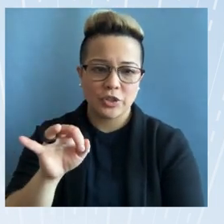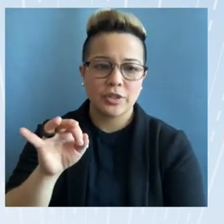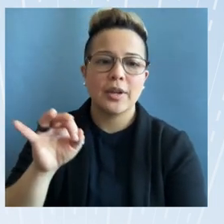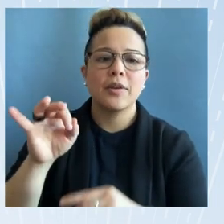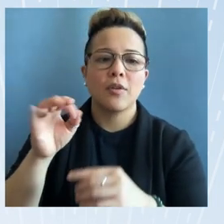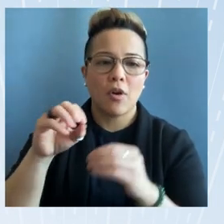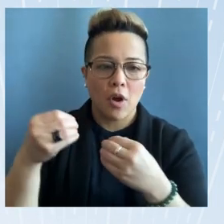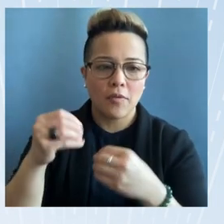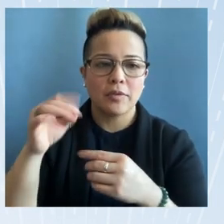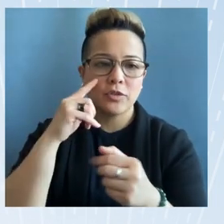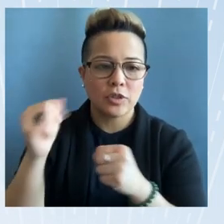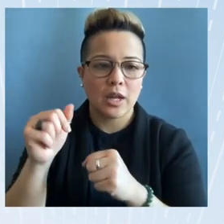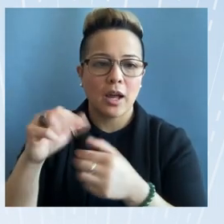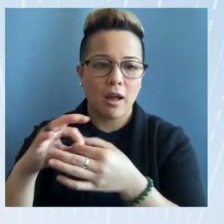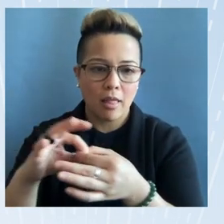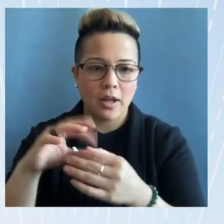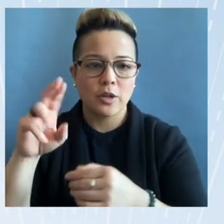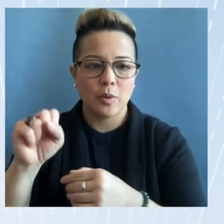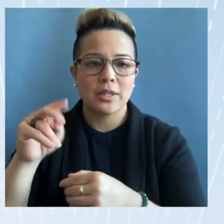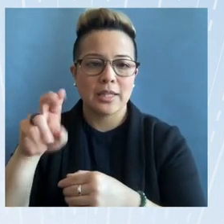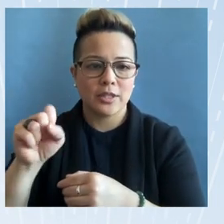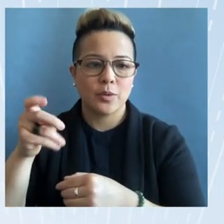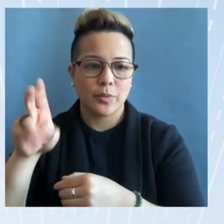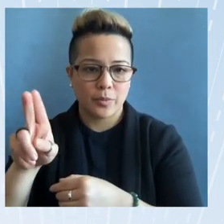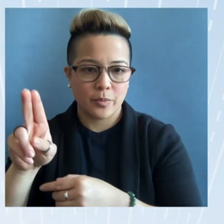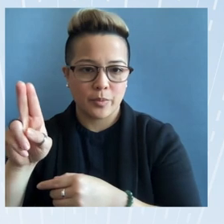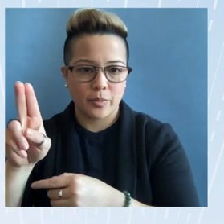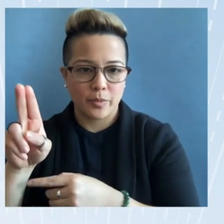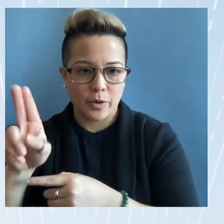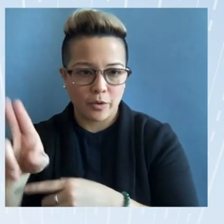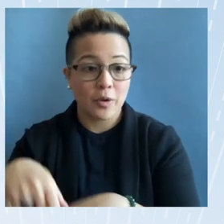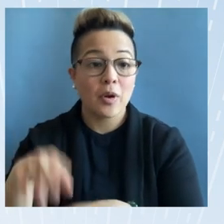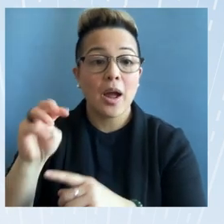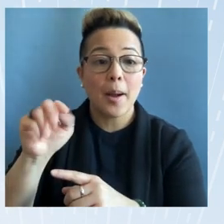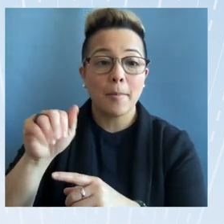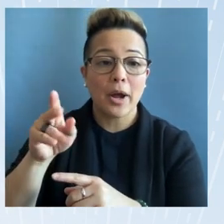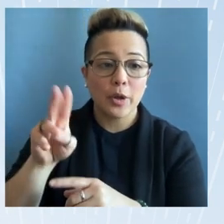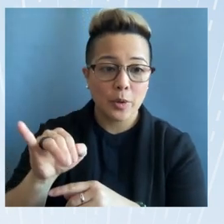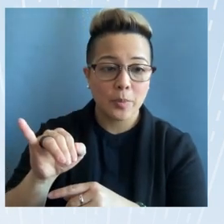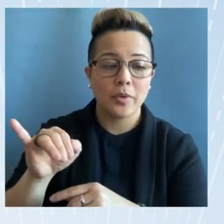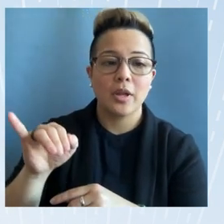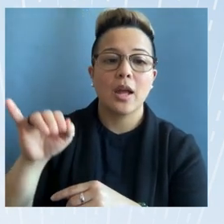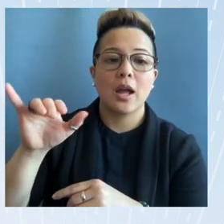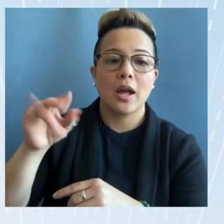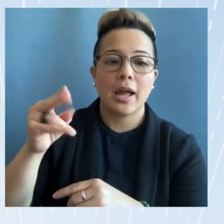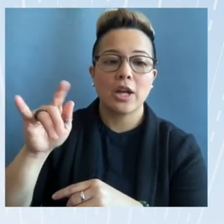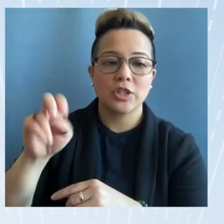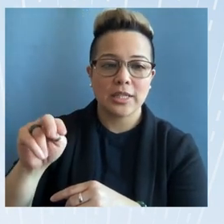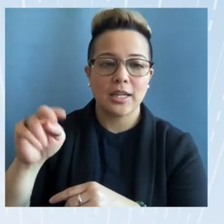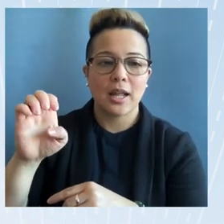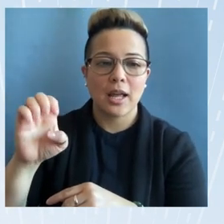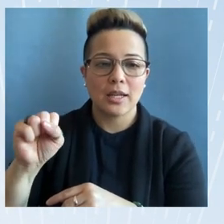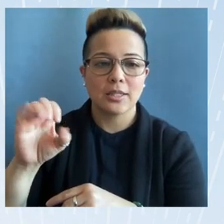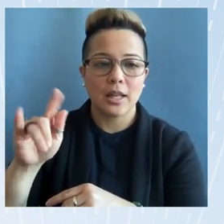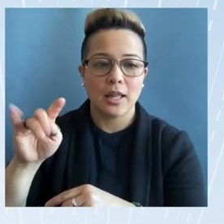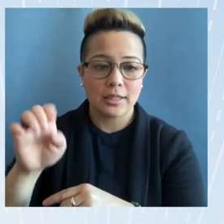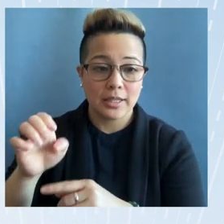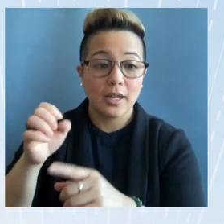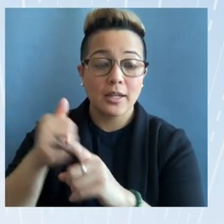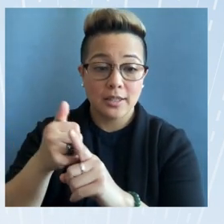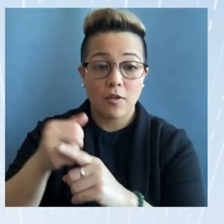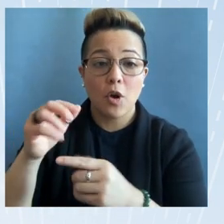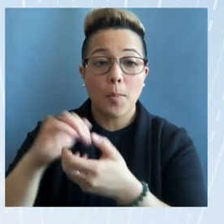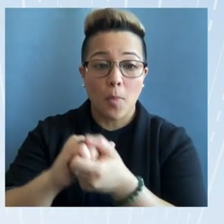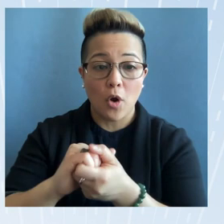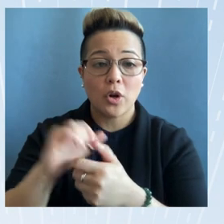Bureau, U.S. Department of Commerce. Mayomi Hairston Escalante, Partner Liaison, Office of Strategic Alliance, U.S. Census